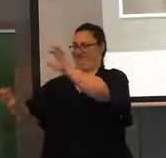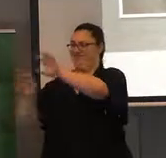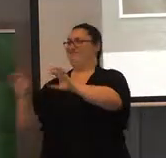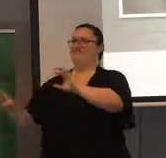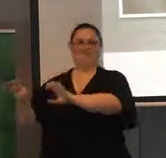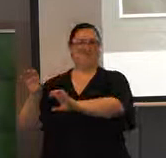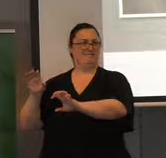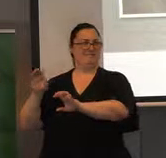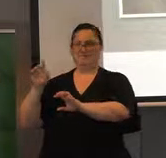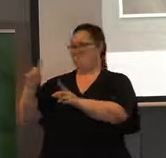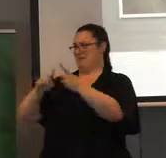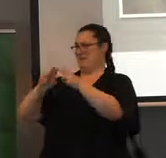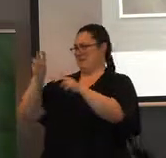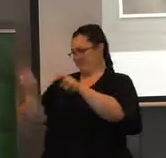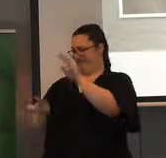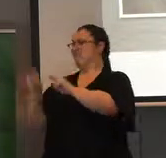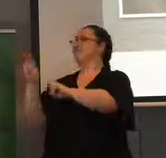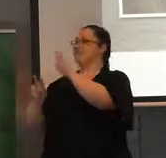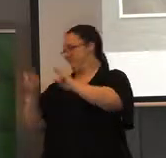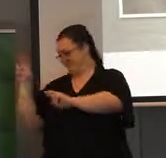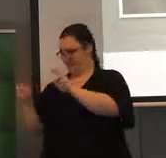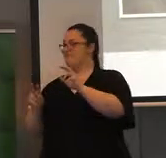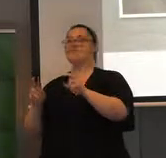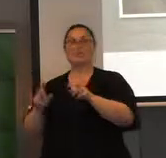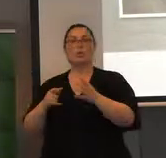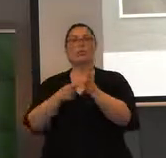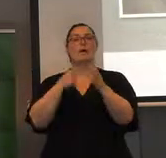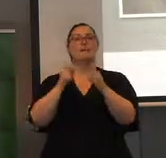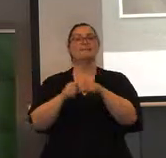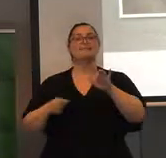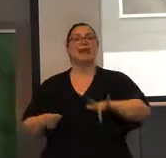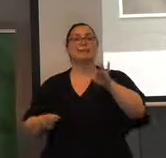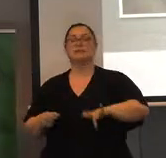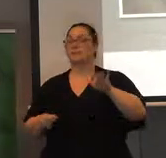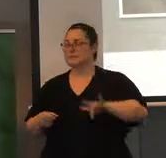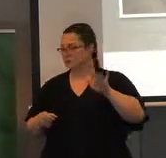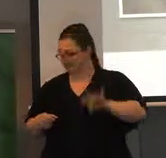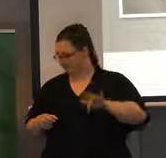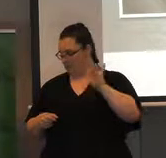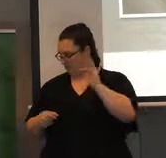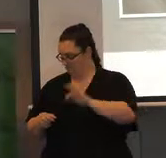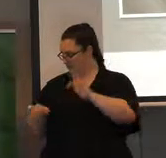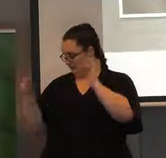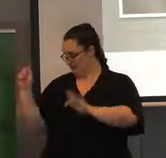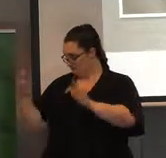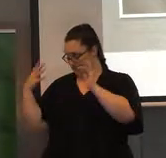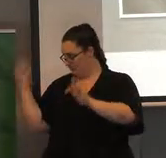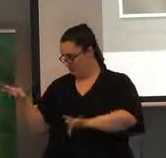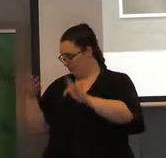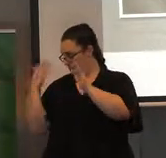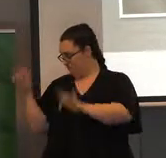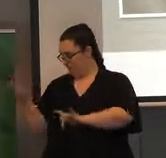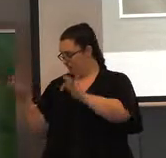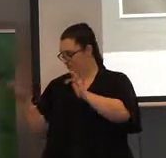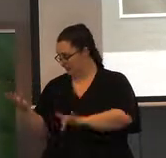are when you're tabbing through it, what good is it? I've tabbed through many forms and it says edit blank. Wonderful. What do